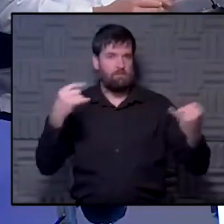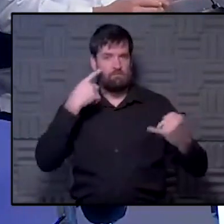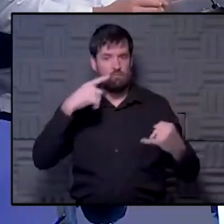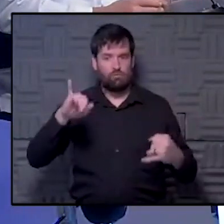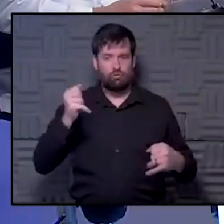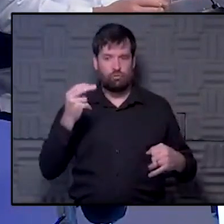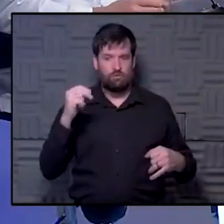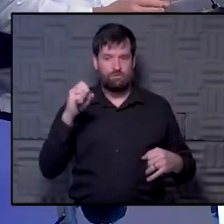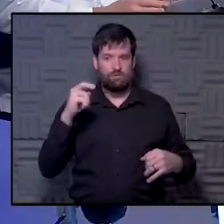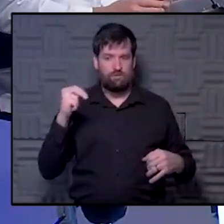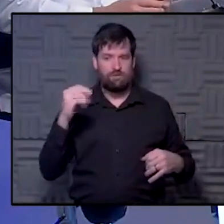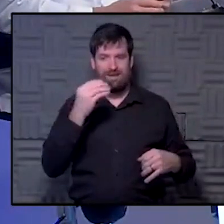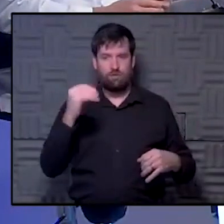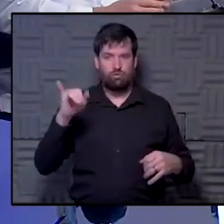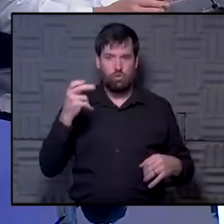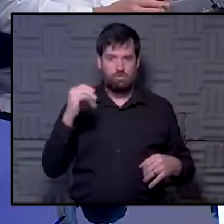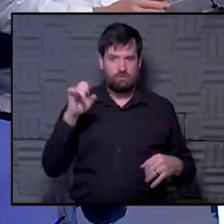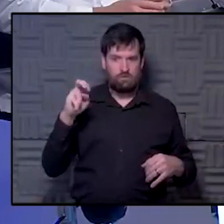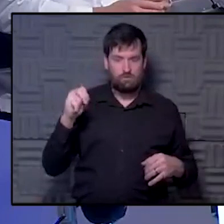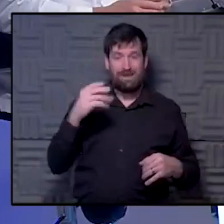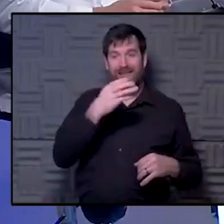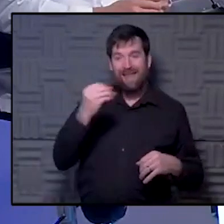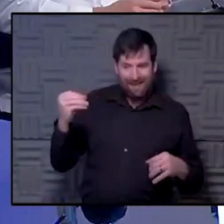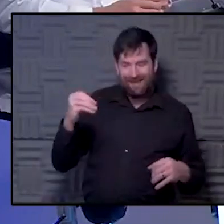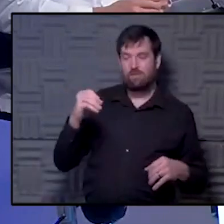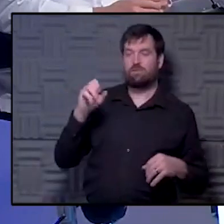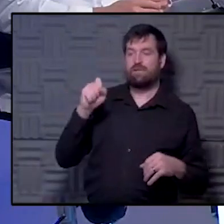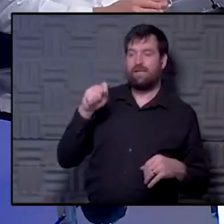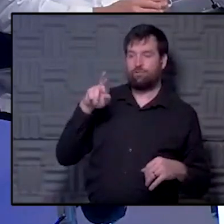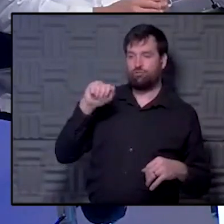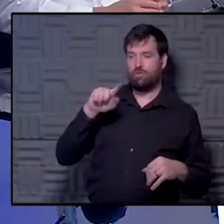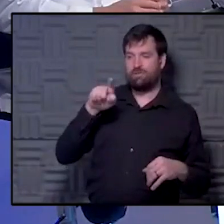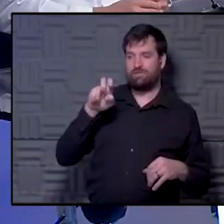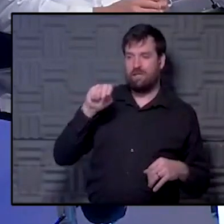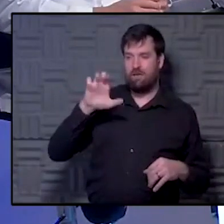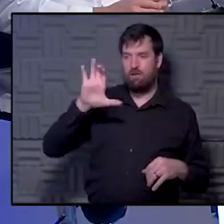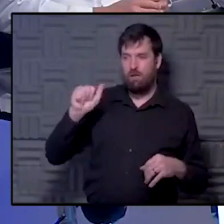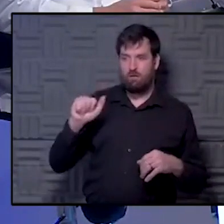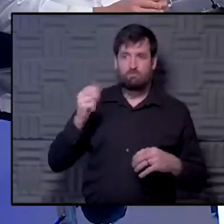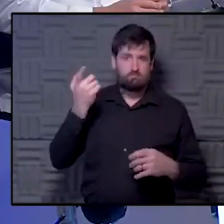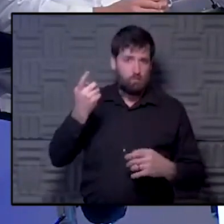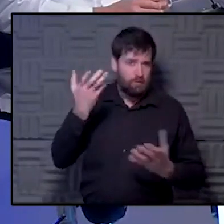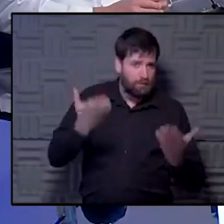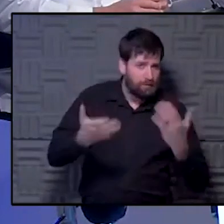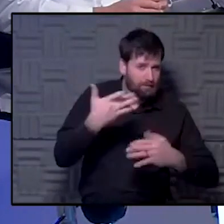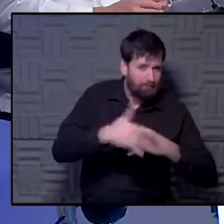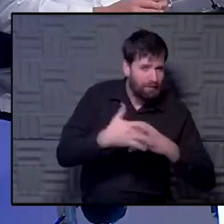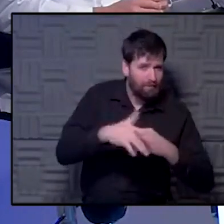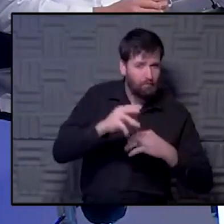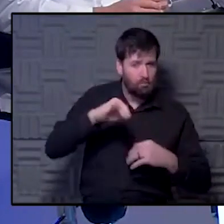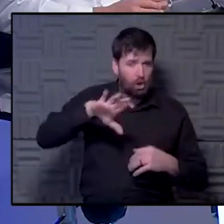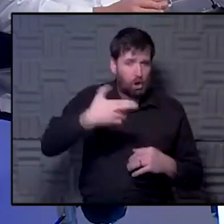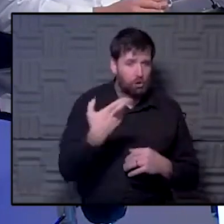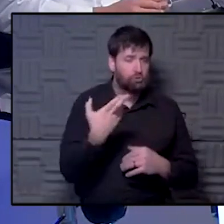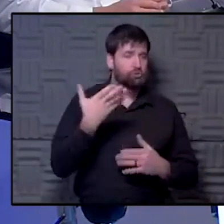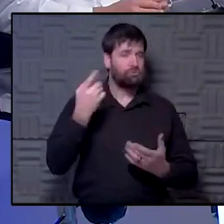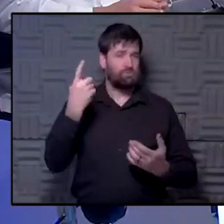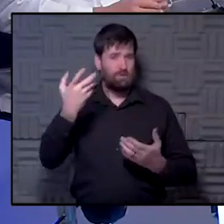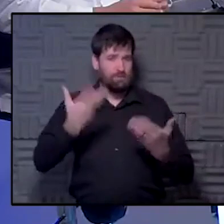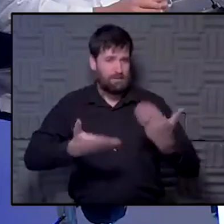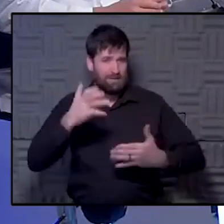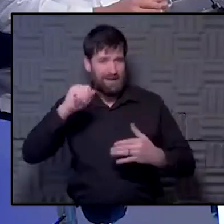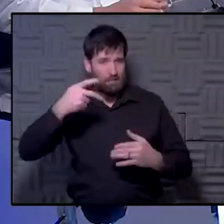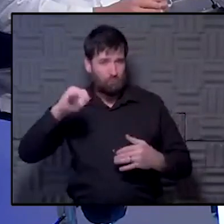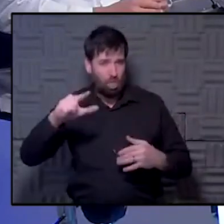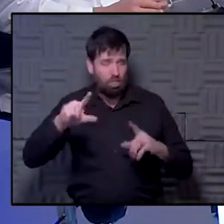Johnson and for AstraZeneca. Johnson & Johnson and AstraZeneca, it sounds like one may be available in March and one may be April.